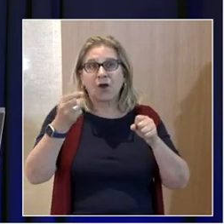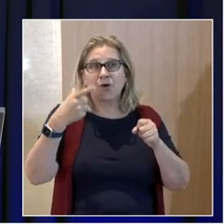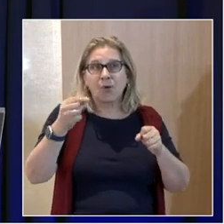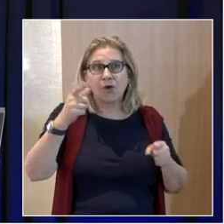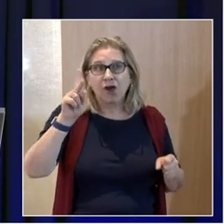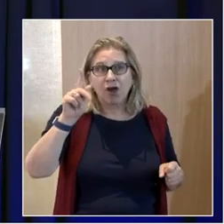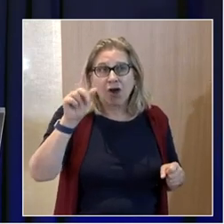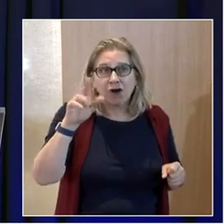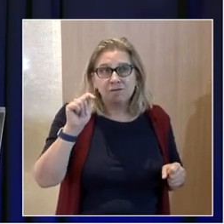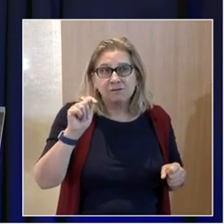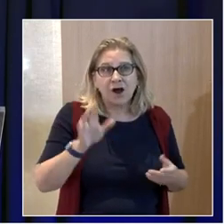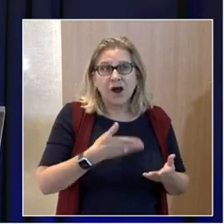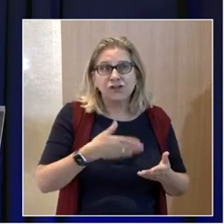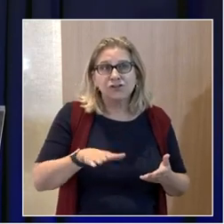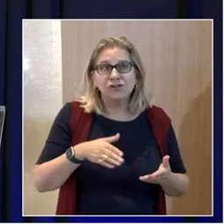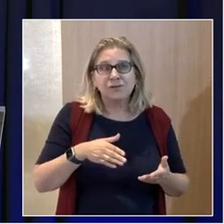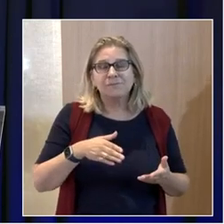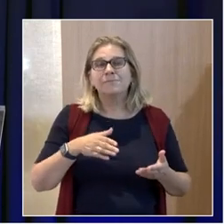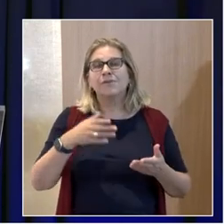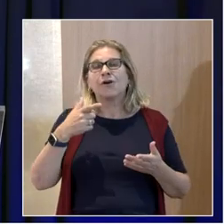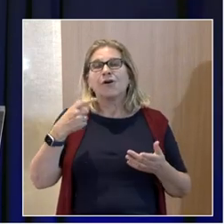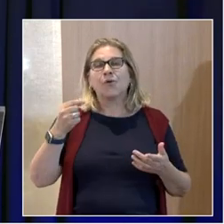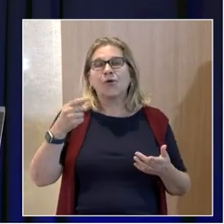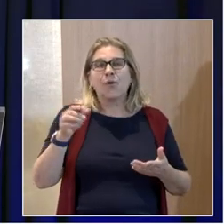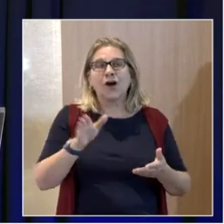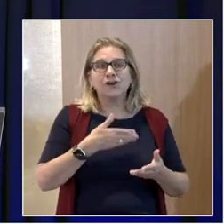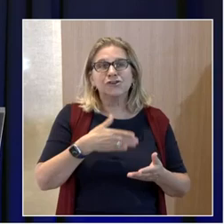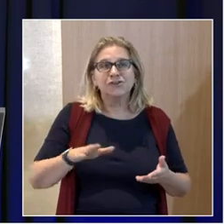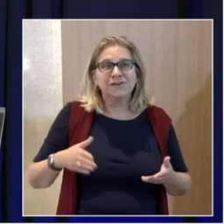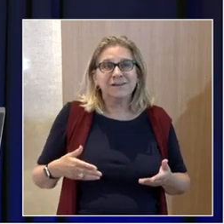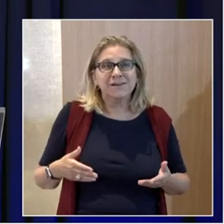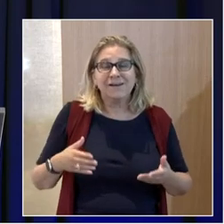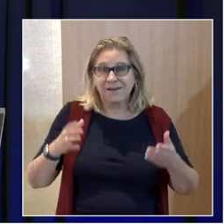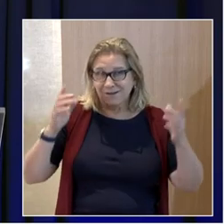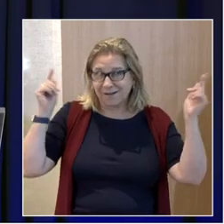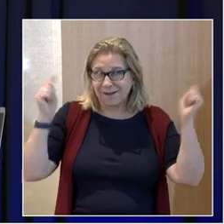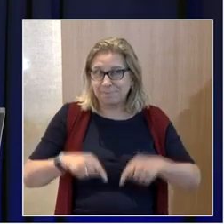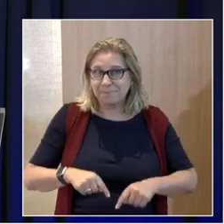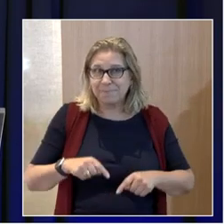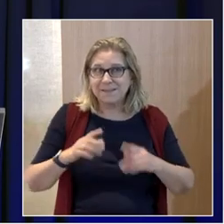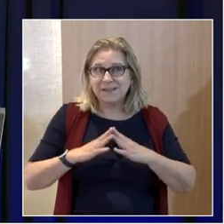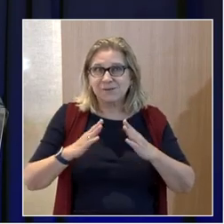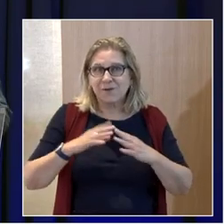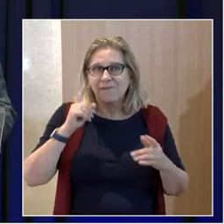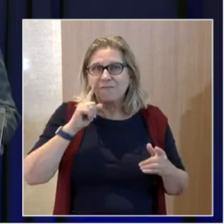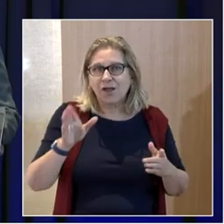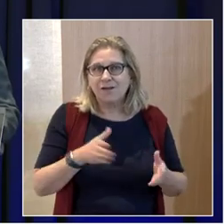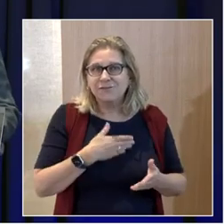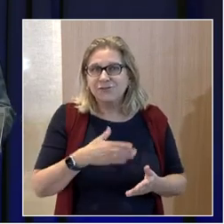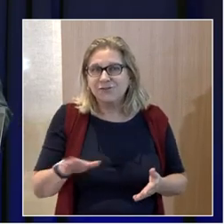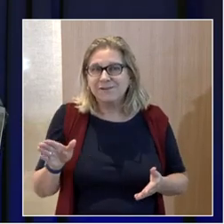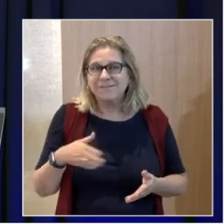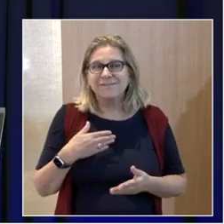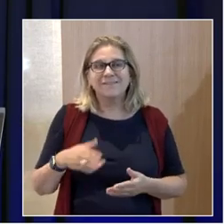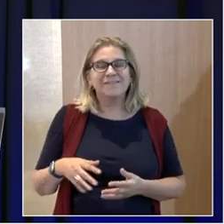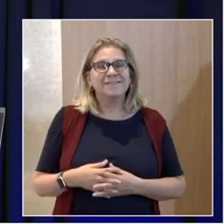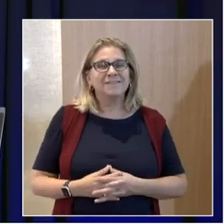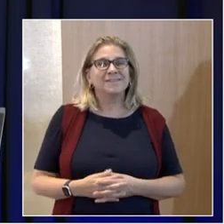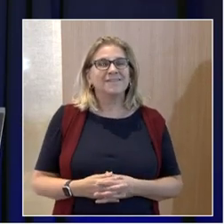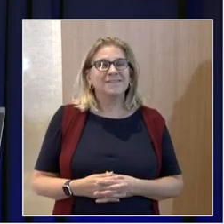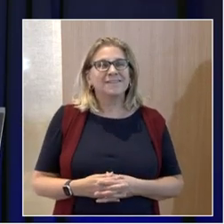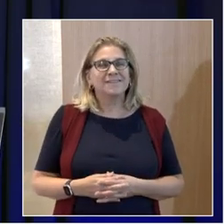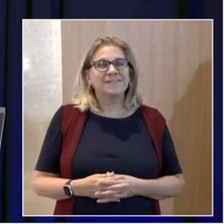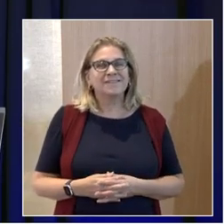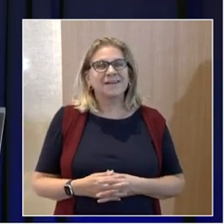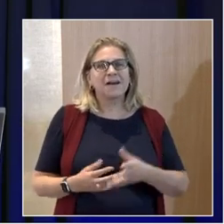people came to the downtown. We continue to be partners with the